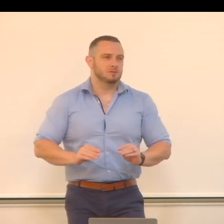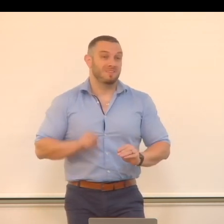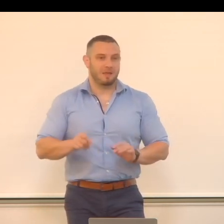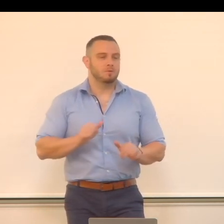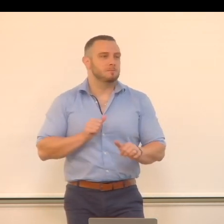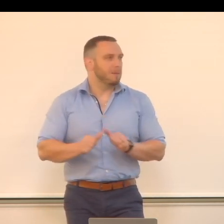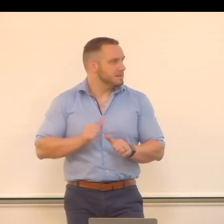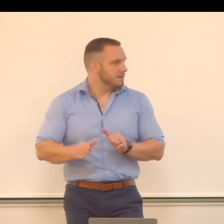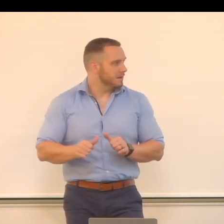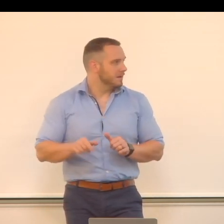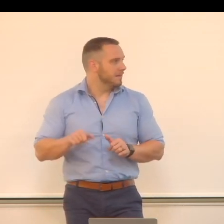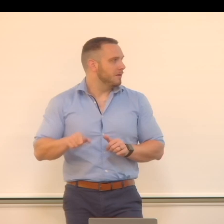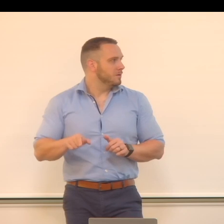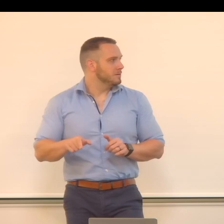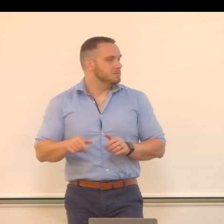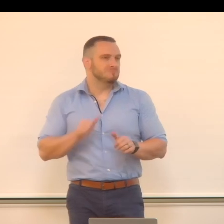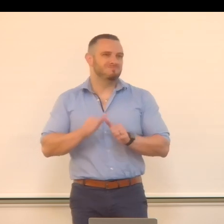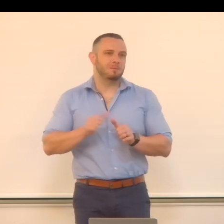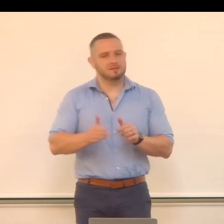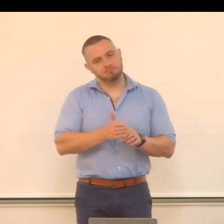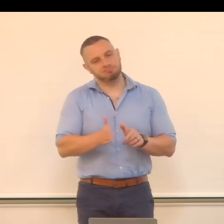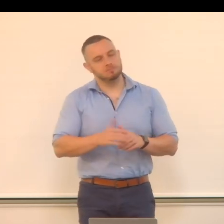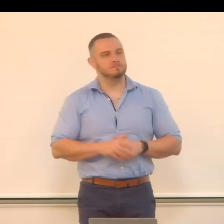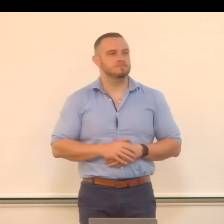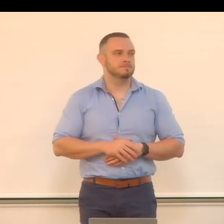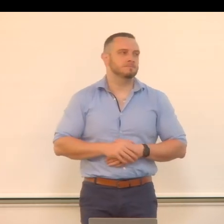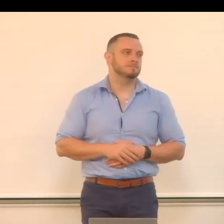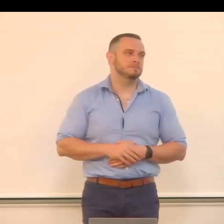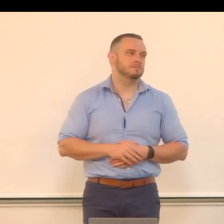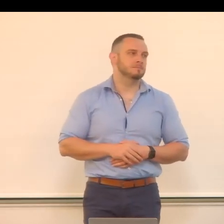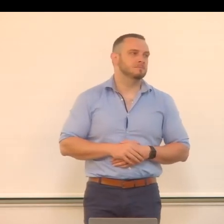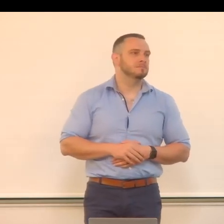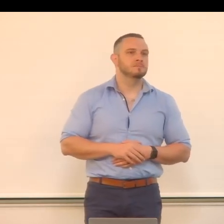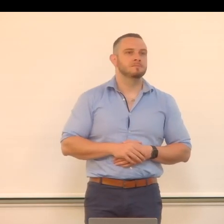better, on the better end of the spectrum in my mind. Yeah, so like,